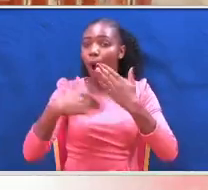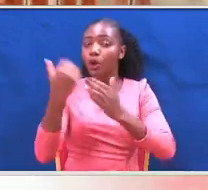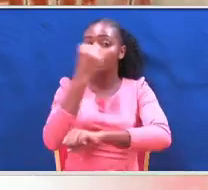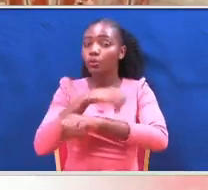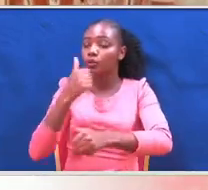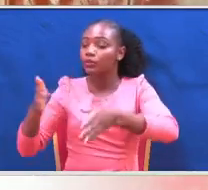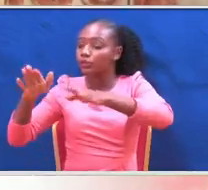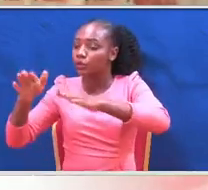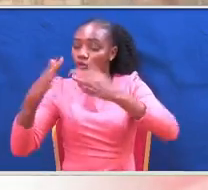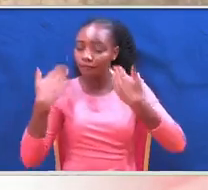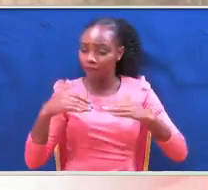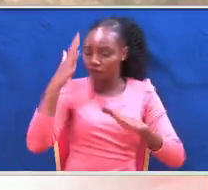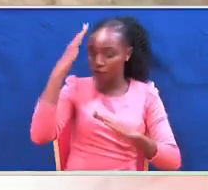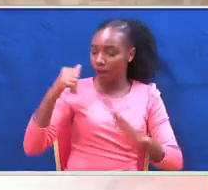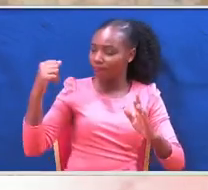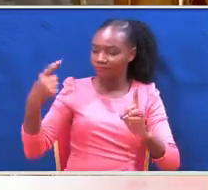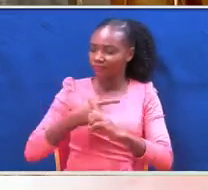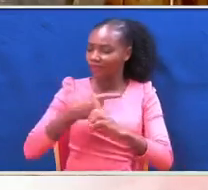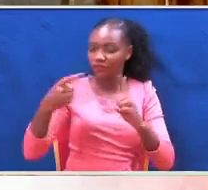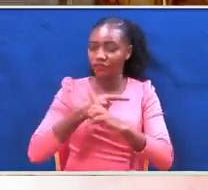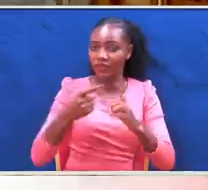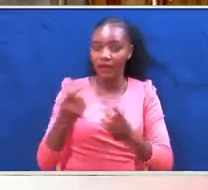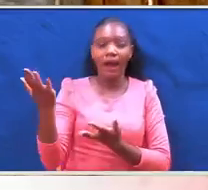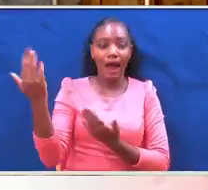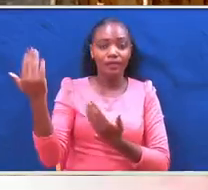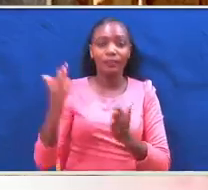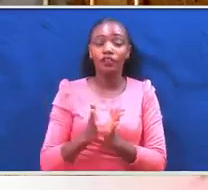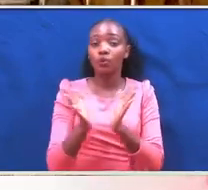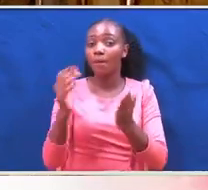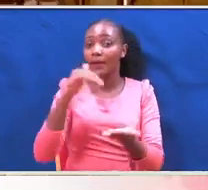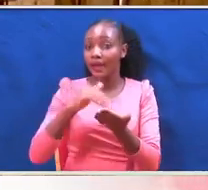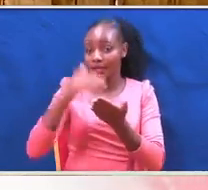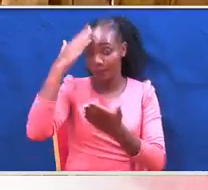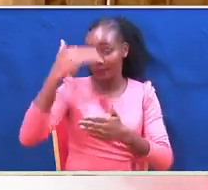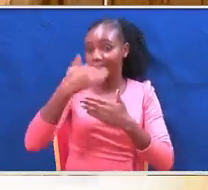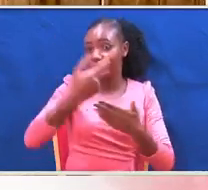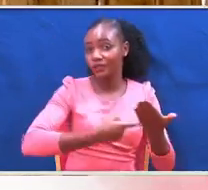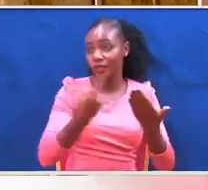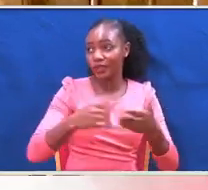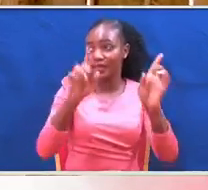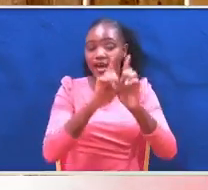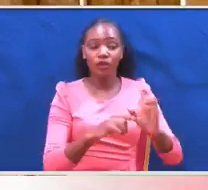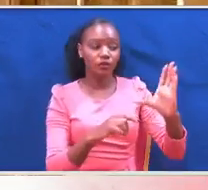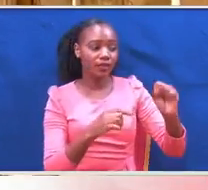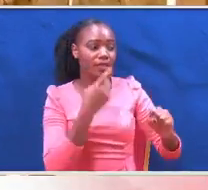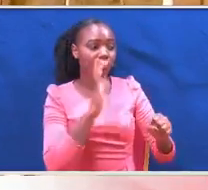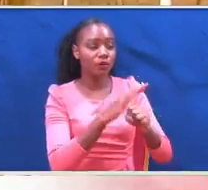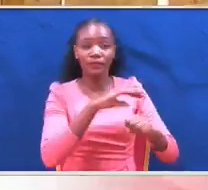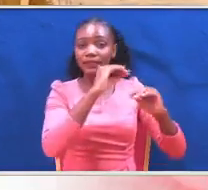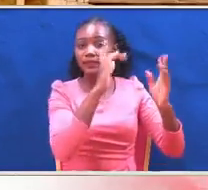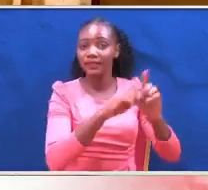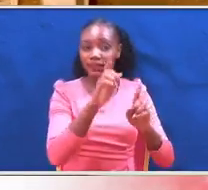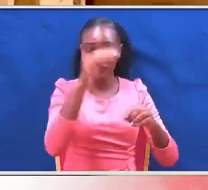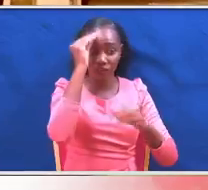were shut down due to the ongoing conflict are expected to reopen on Monday next week, the CS reassuring teachers and